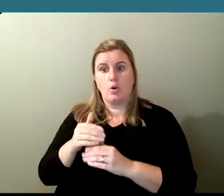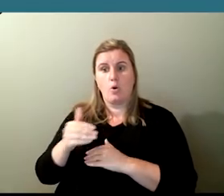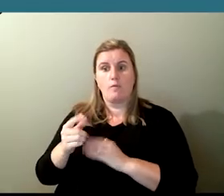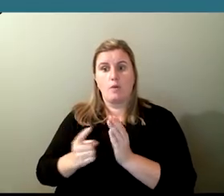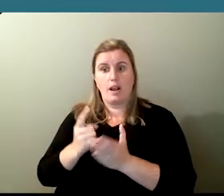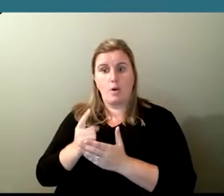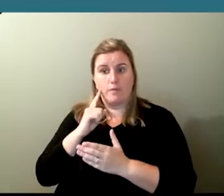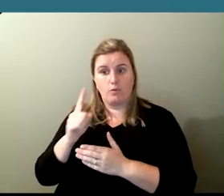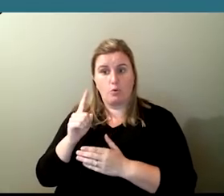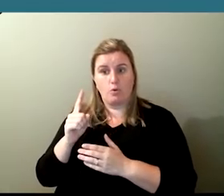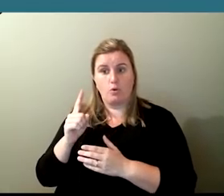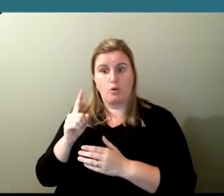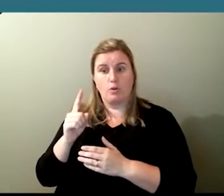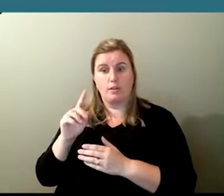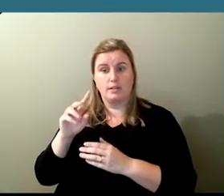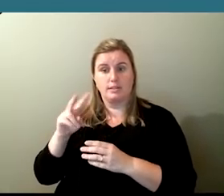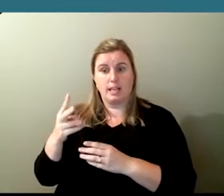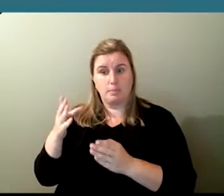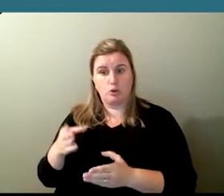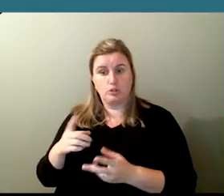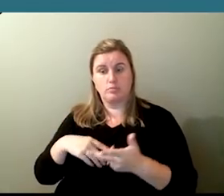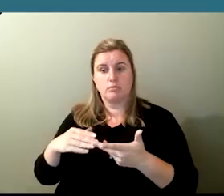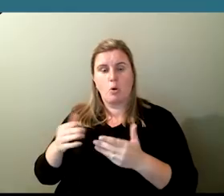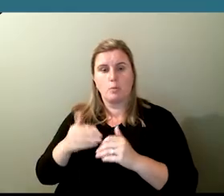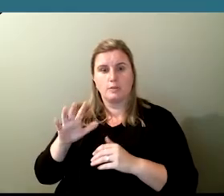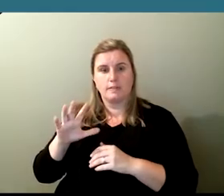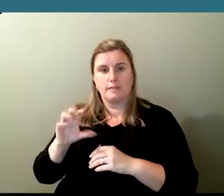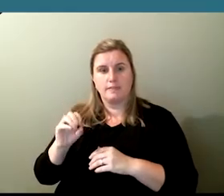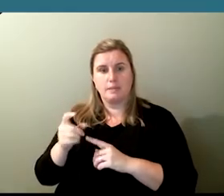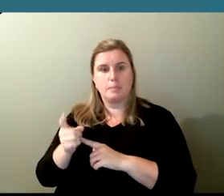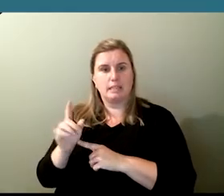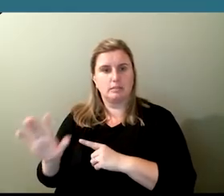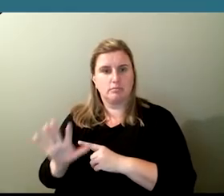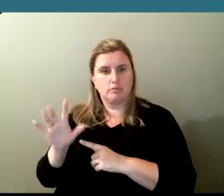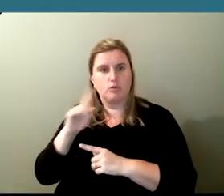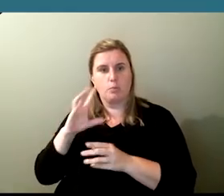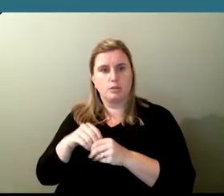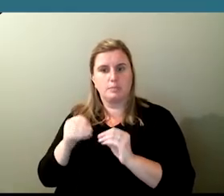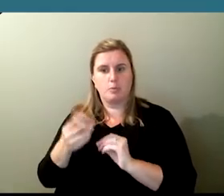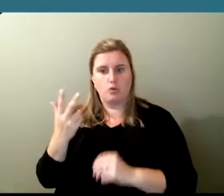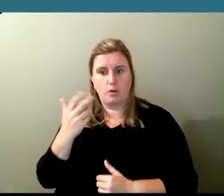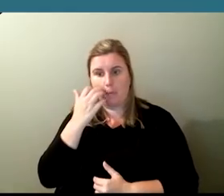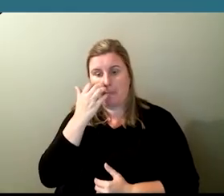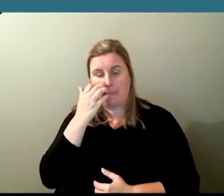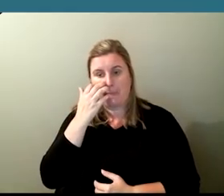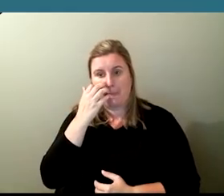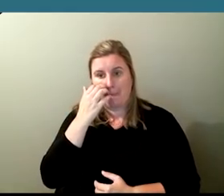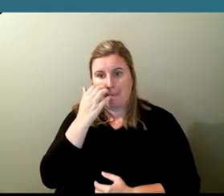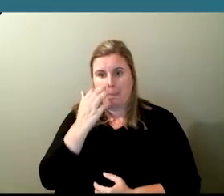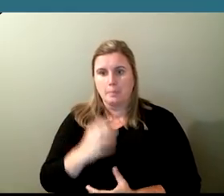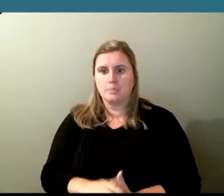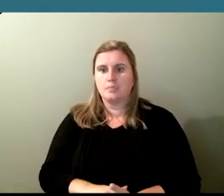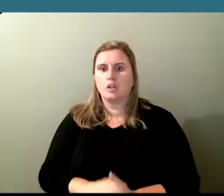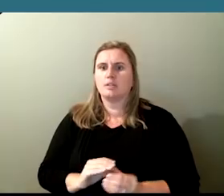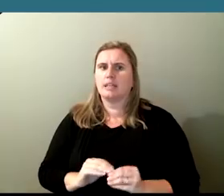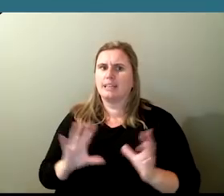participant 2, and almost 50 minutes, approximately 50 minutes for participant 3. So there is a clear